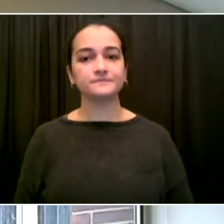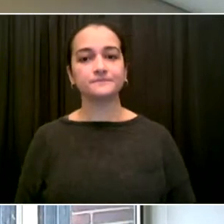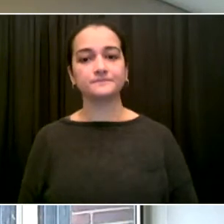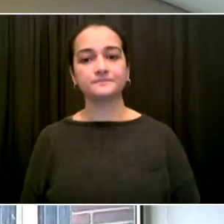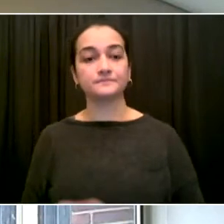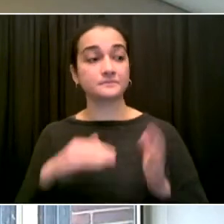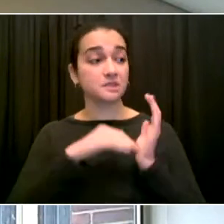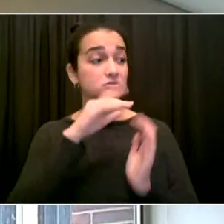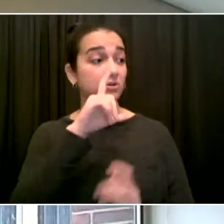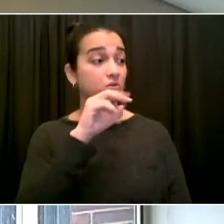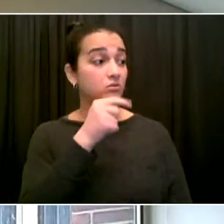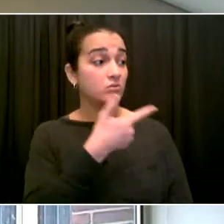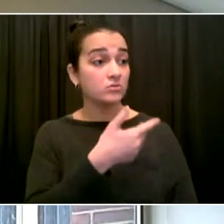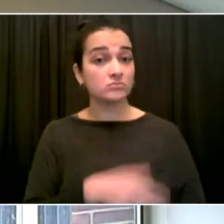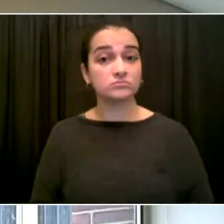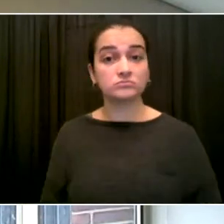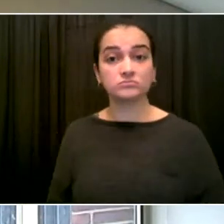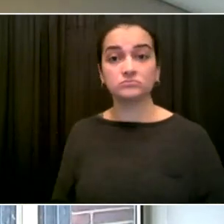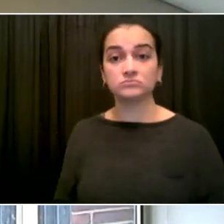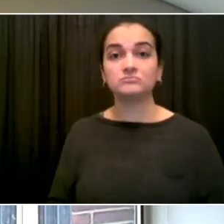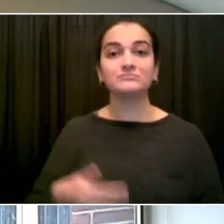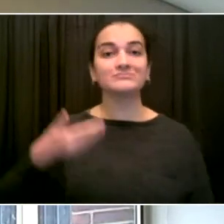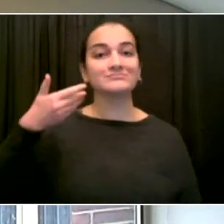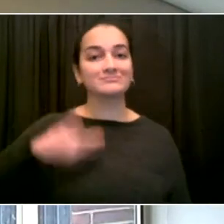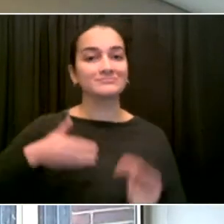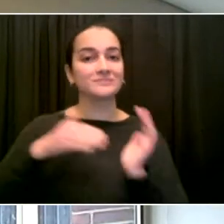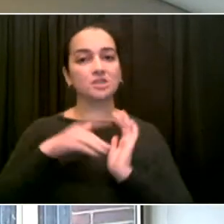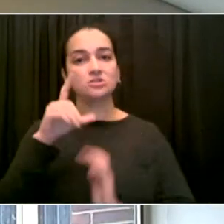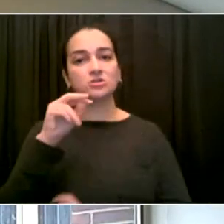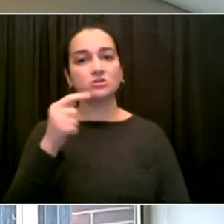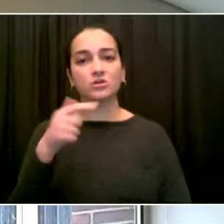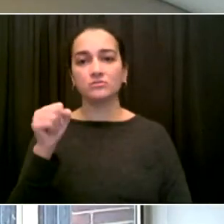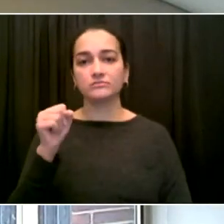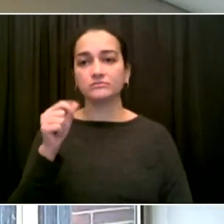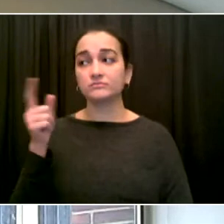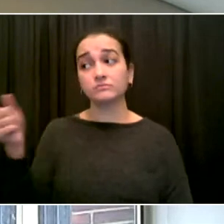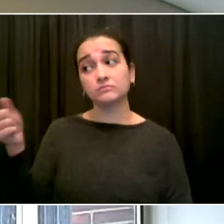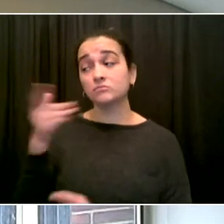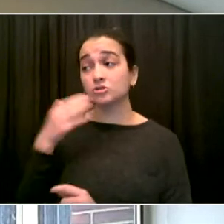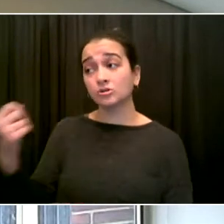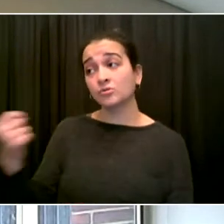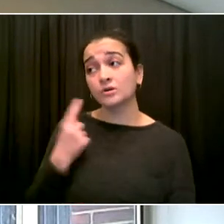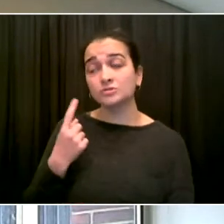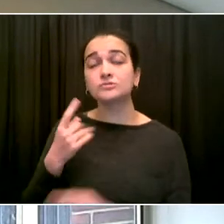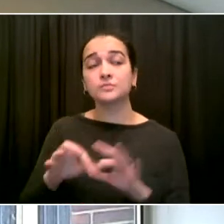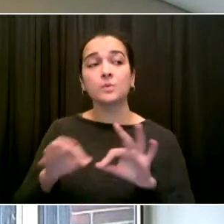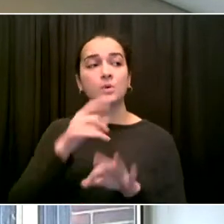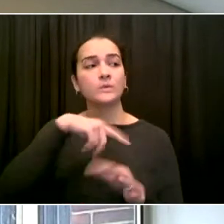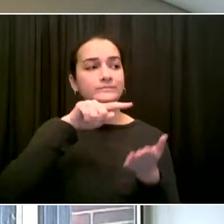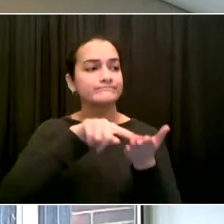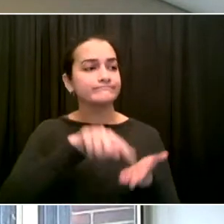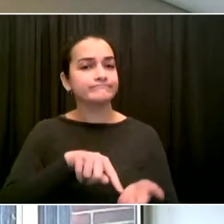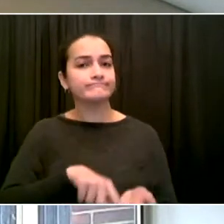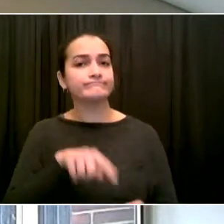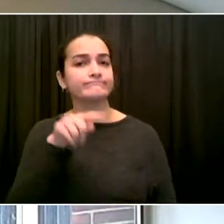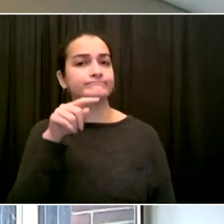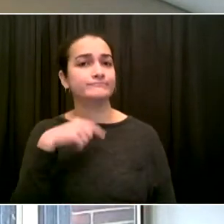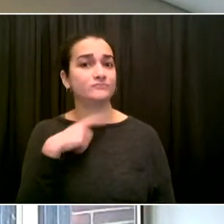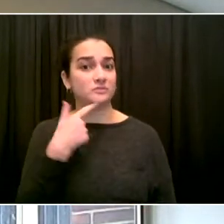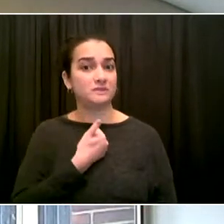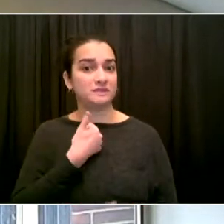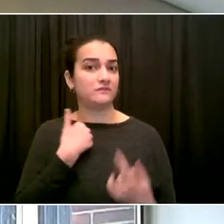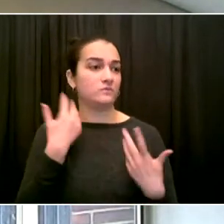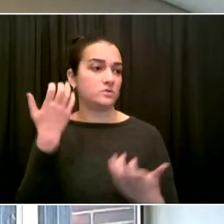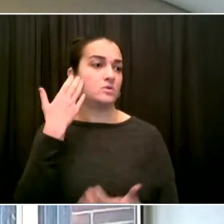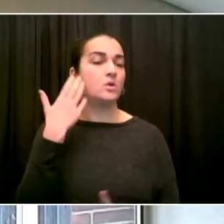effect across New York City. I've gotten my booster because I believe in the evidence that Dr. Choksi just said. And as I tell my patients, this is